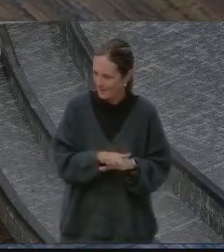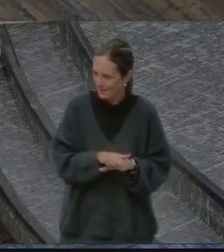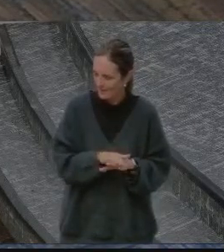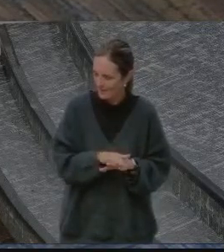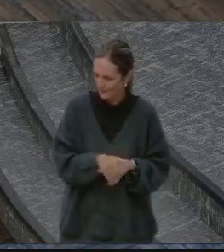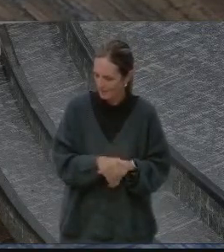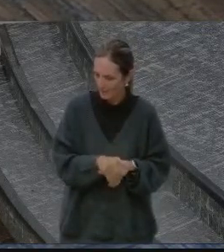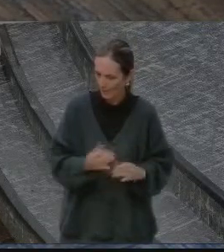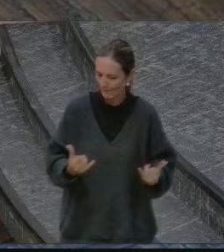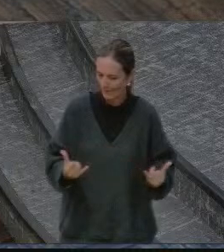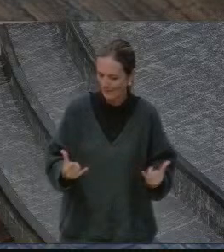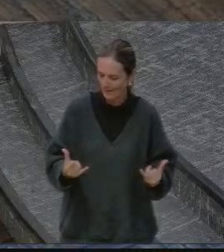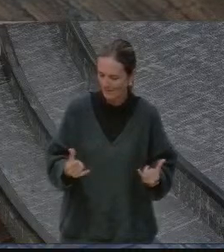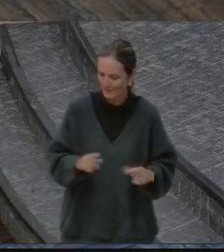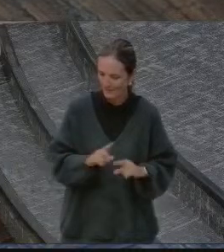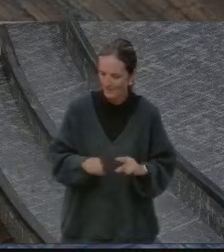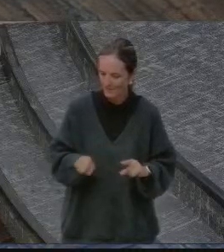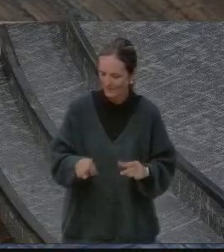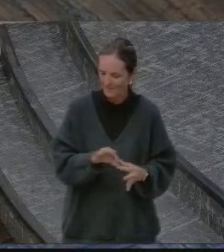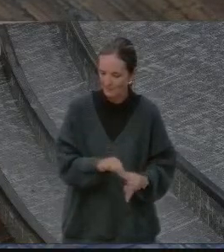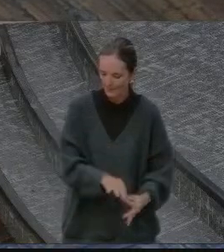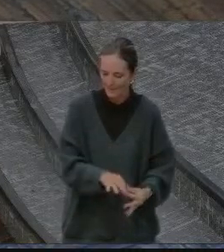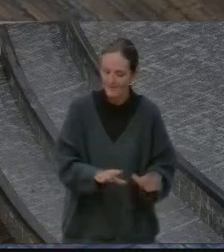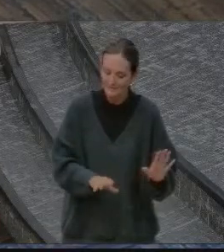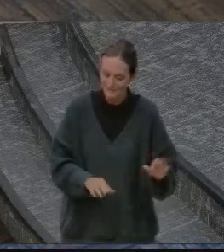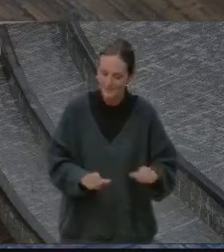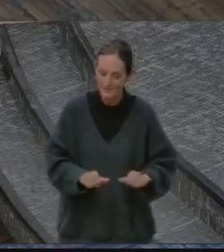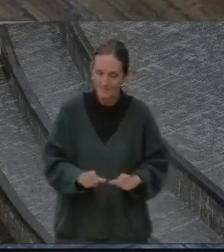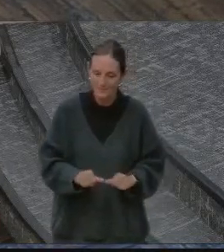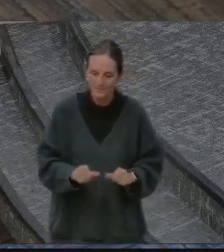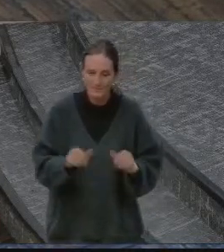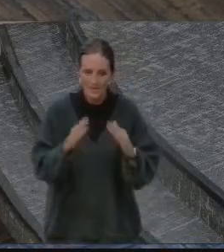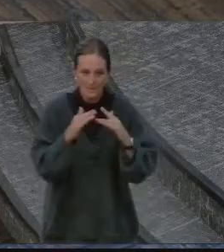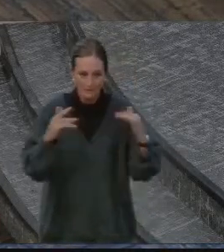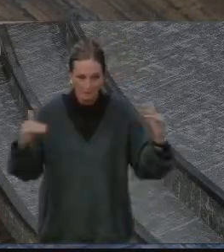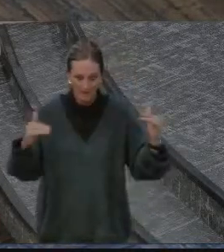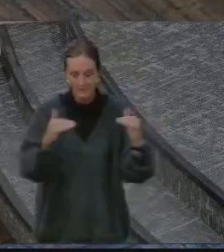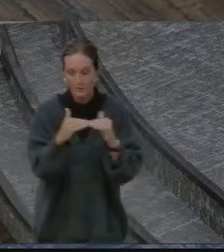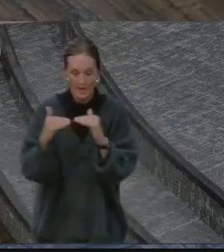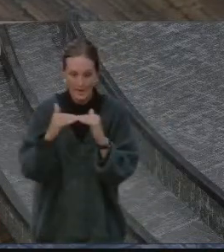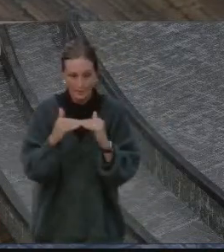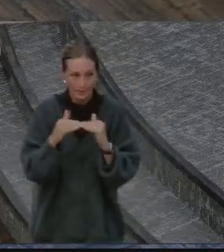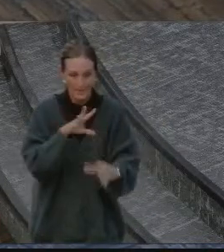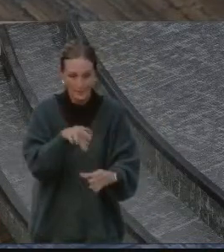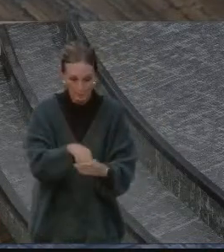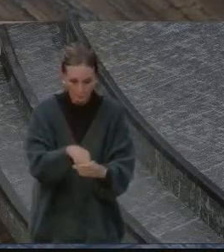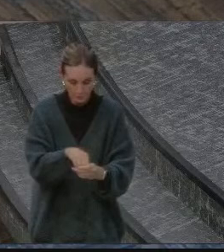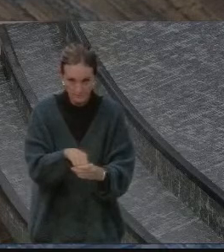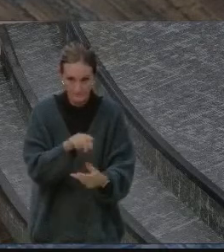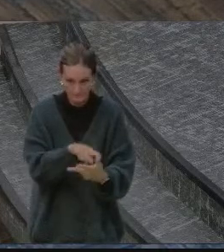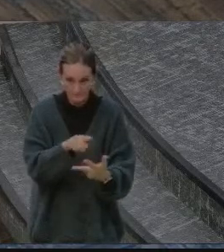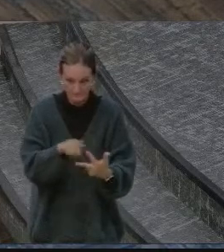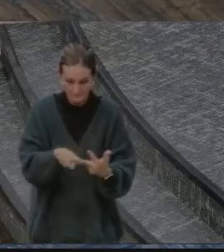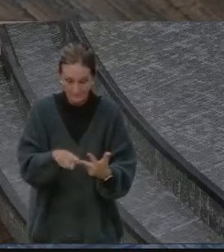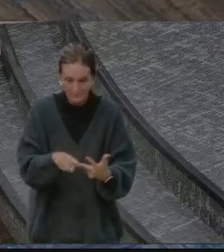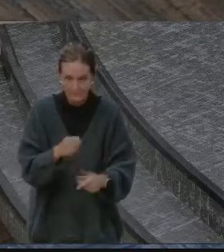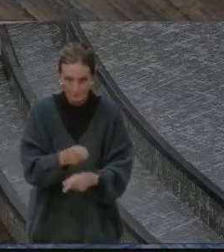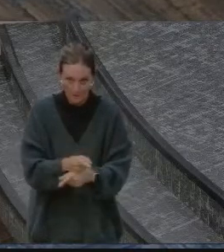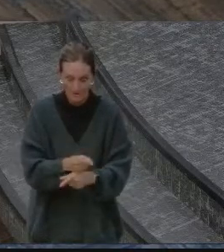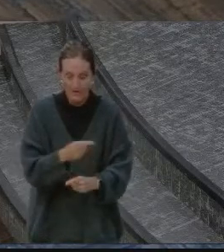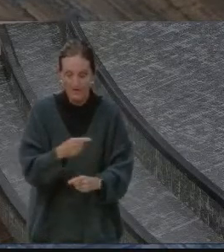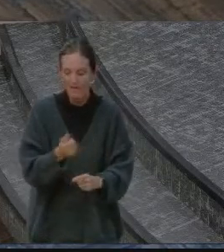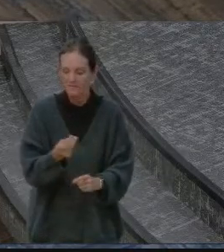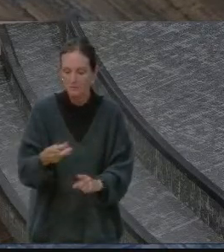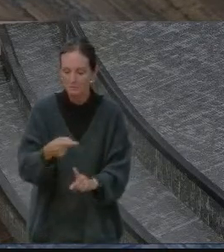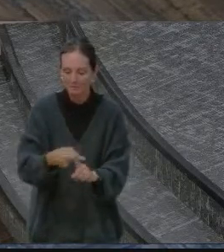I promise. So, diversity, equity, and inclusion, right? A few months ago, we talked about